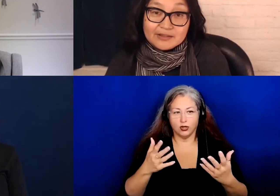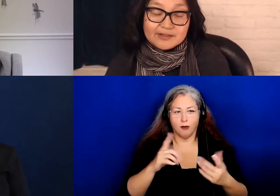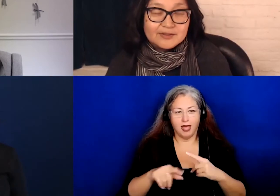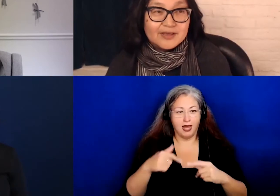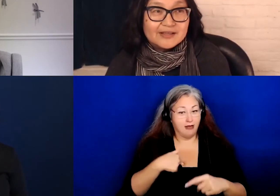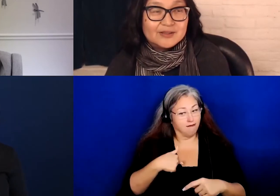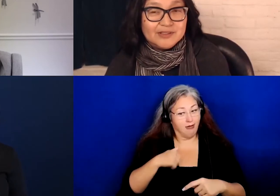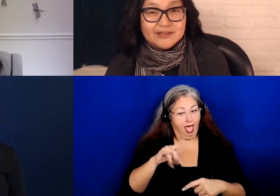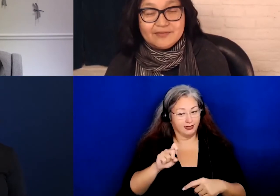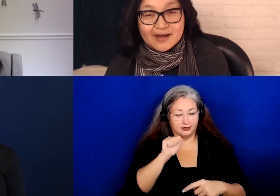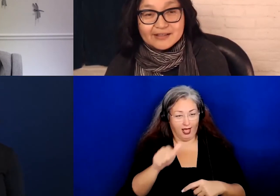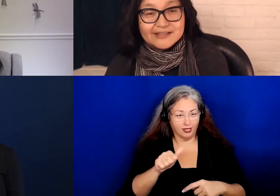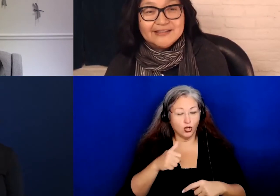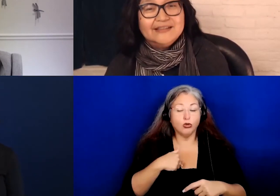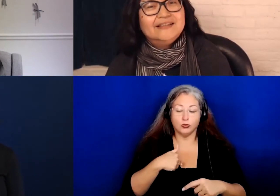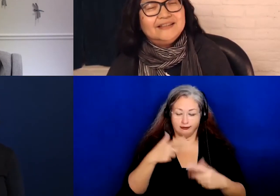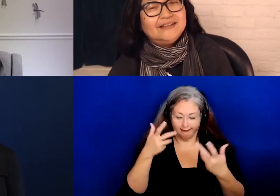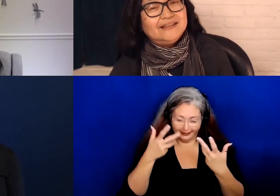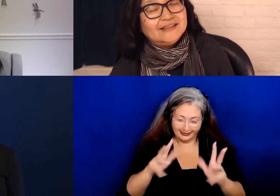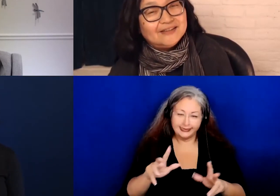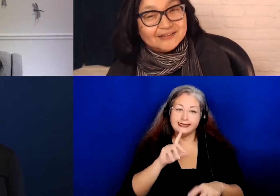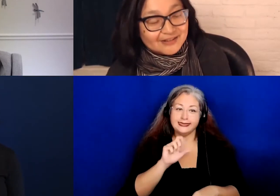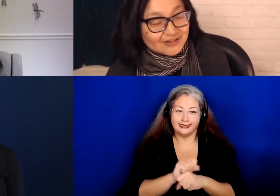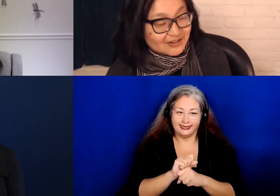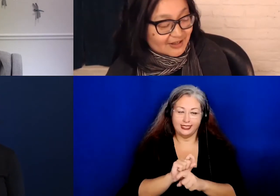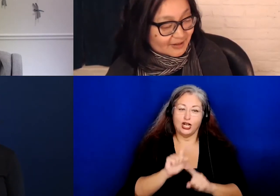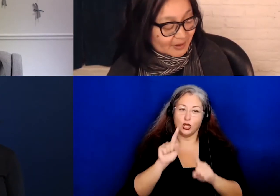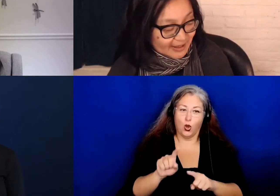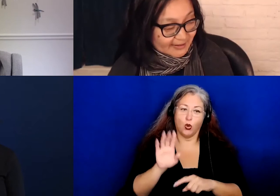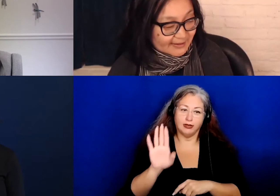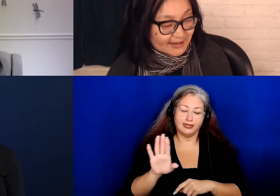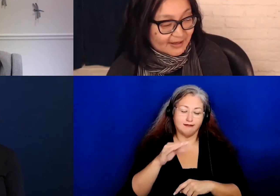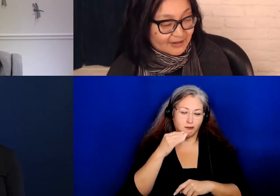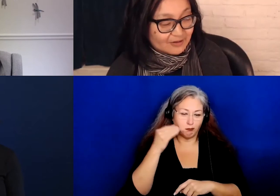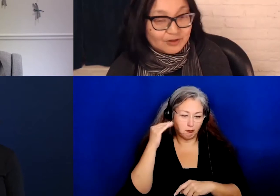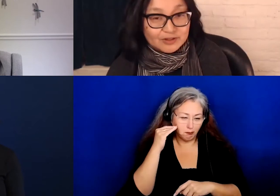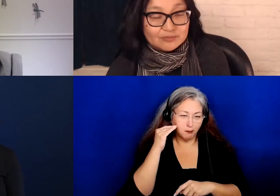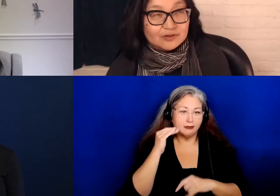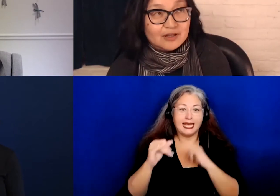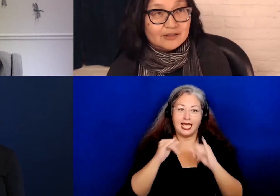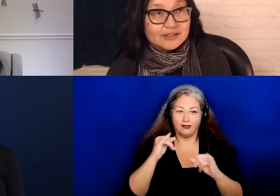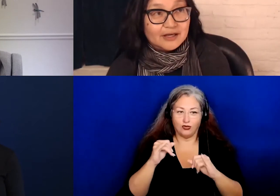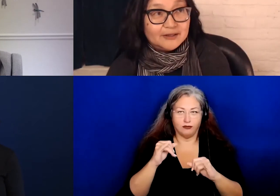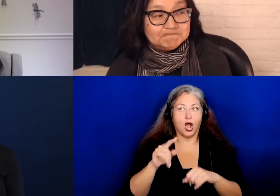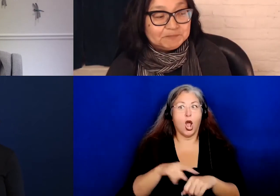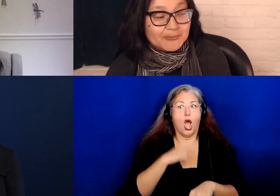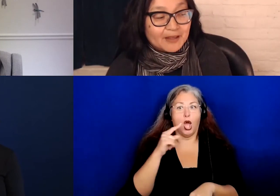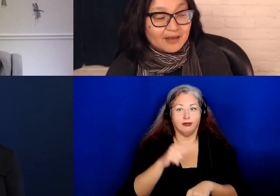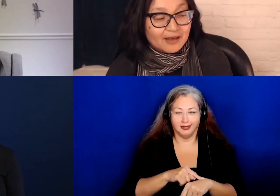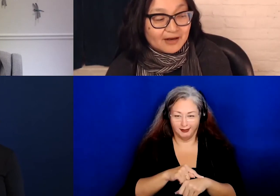not Alice. So yes, we did in fact go to Touching Shay's place and interview him for a long